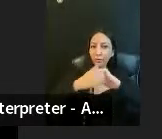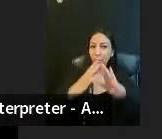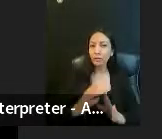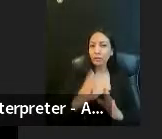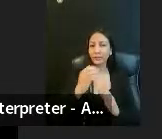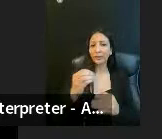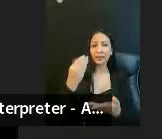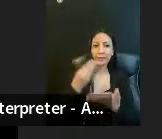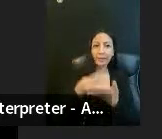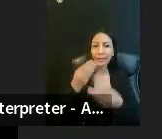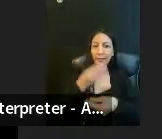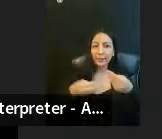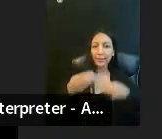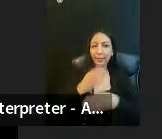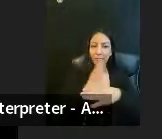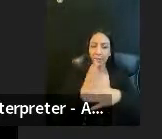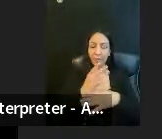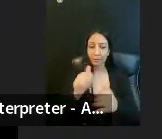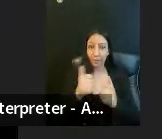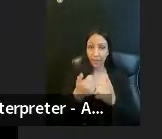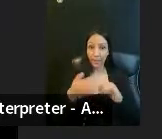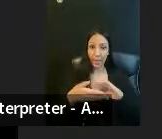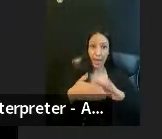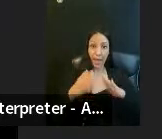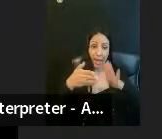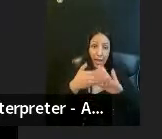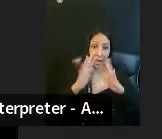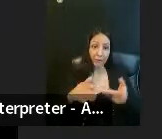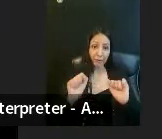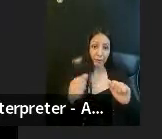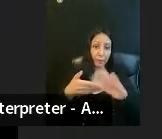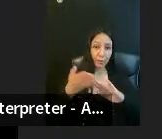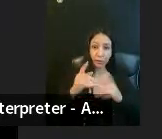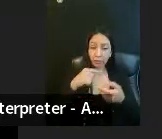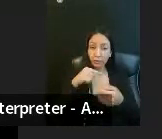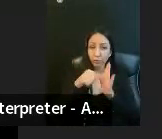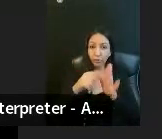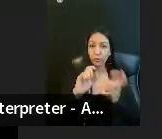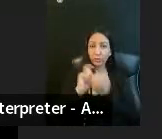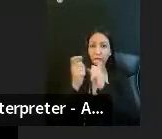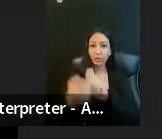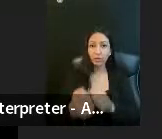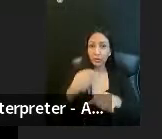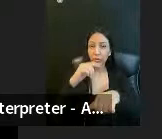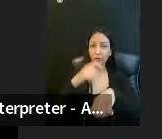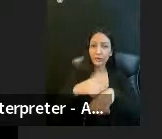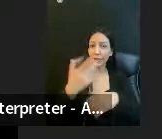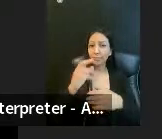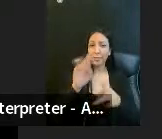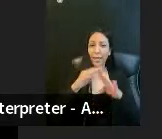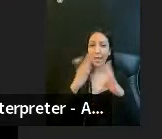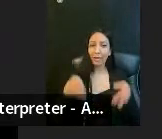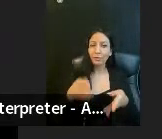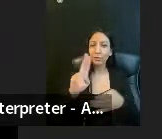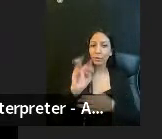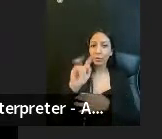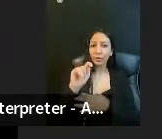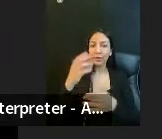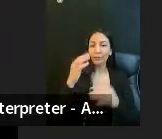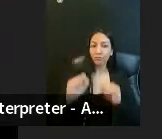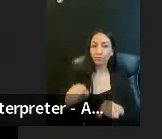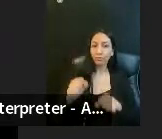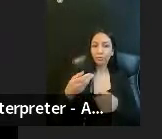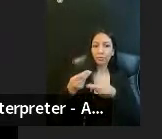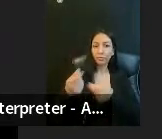median income, and housing production, which shows change over time of housing units and affordable housing